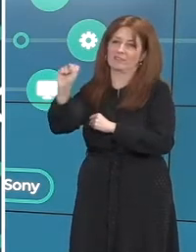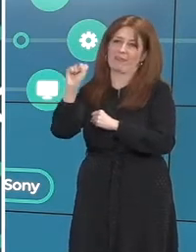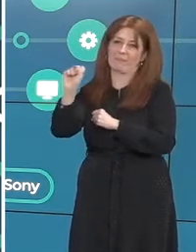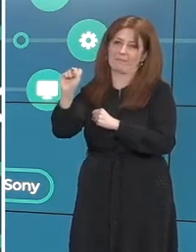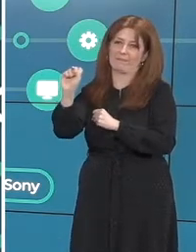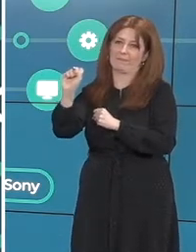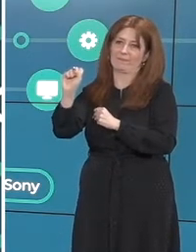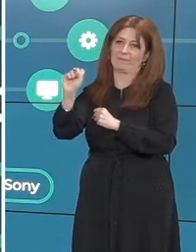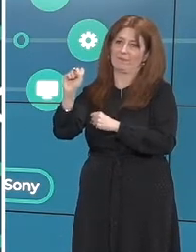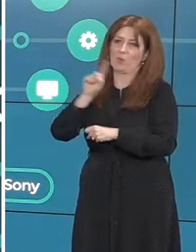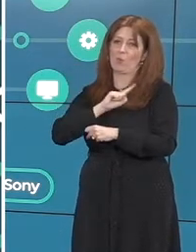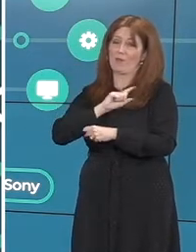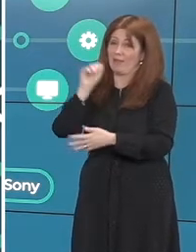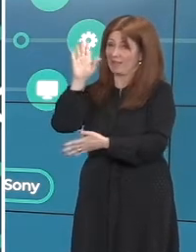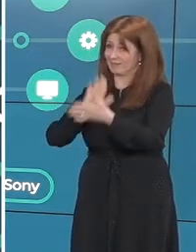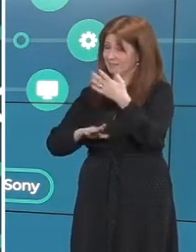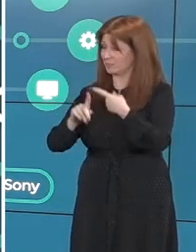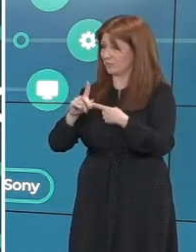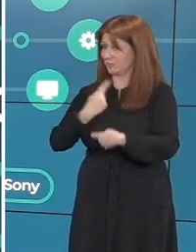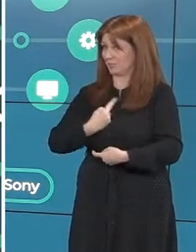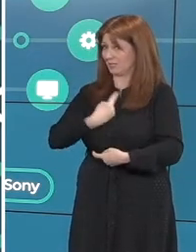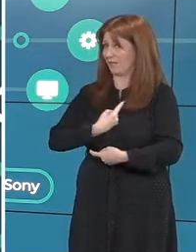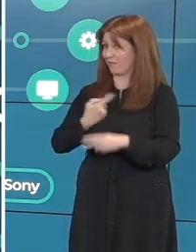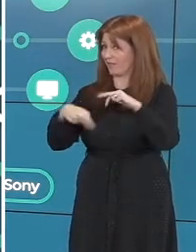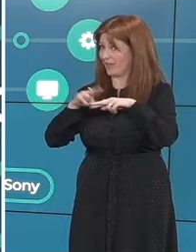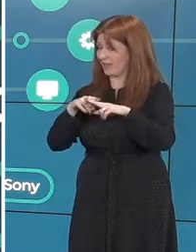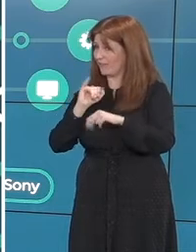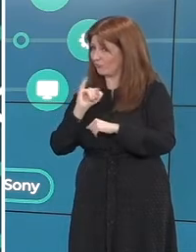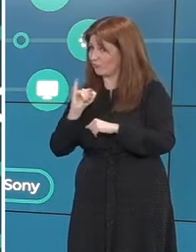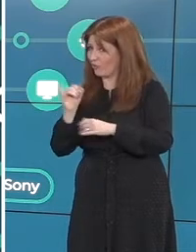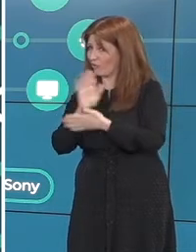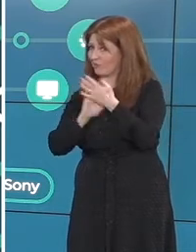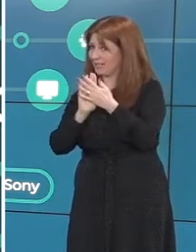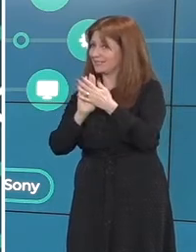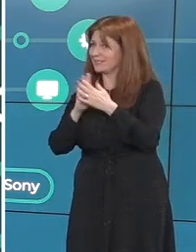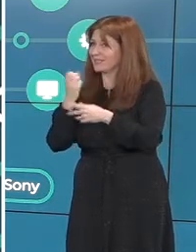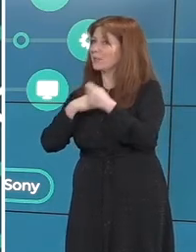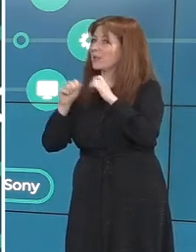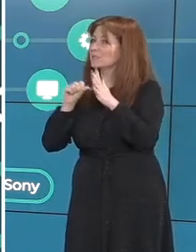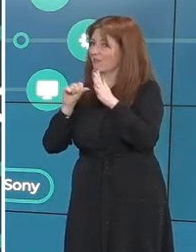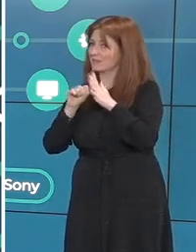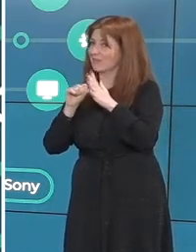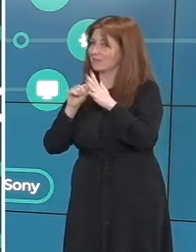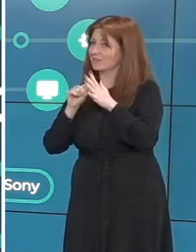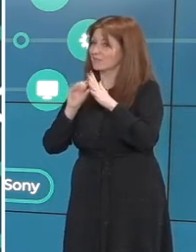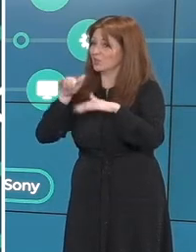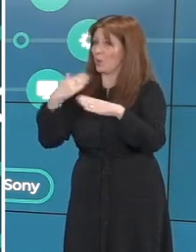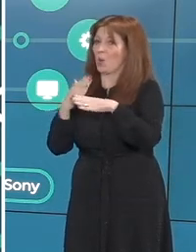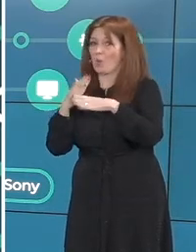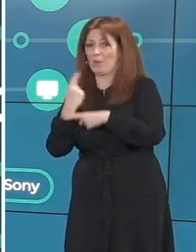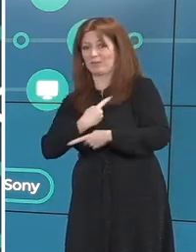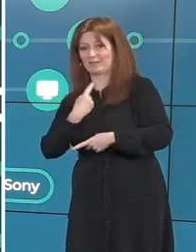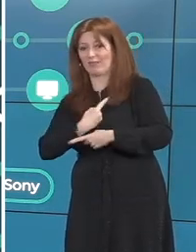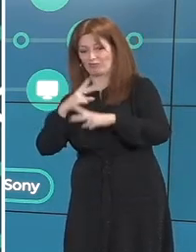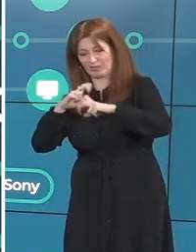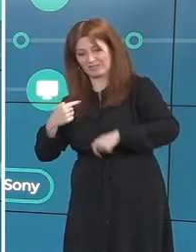from personal experience, if you do it wrong, it makes it harder. So I'd try to do some homework first to understand how do they get motivated, and then find the right combination